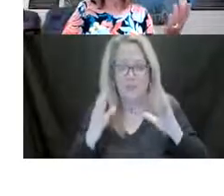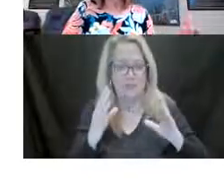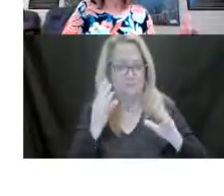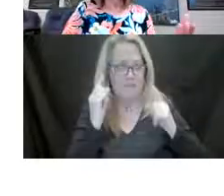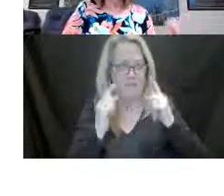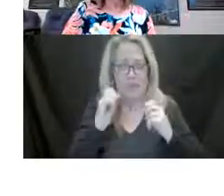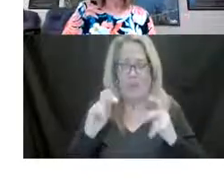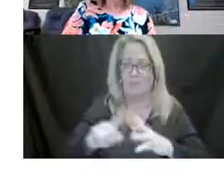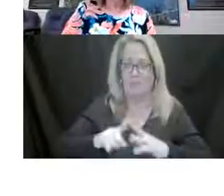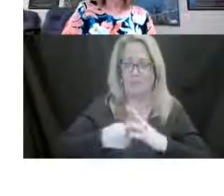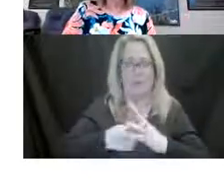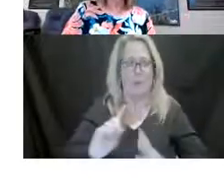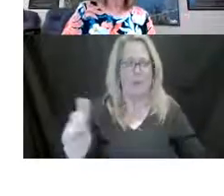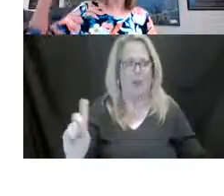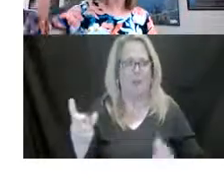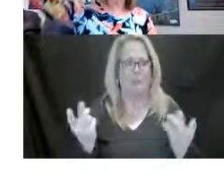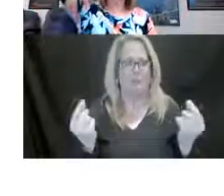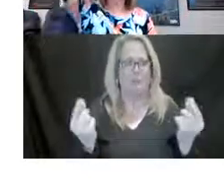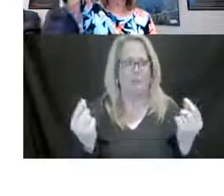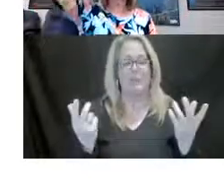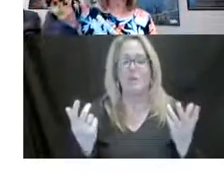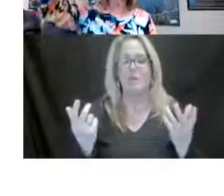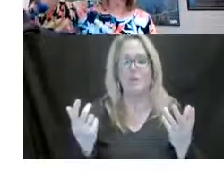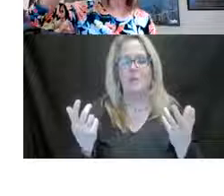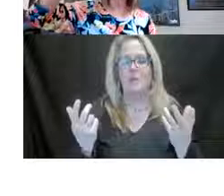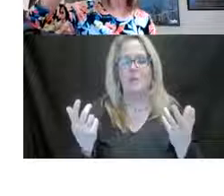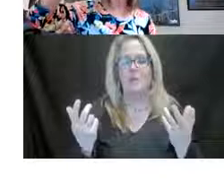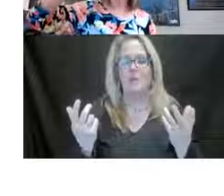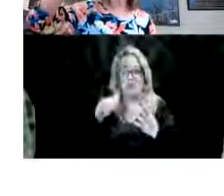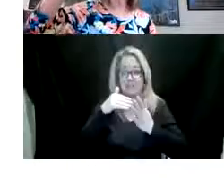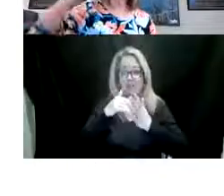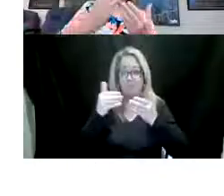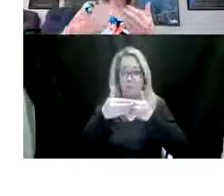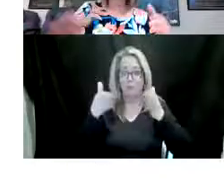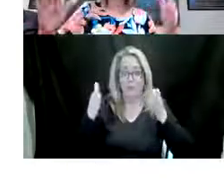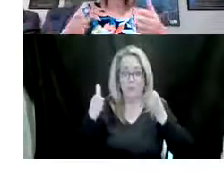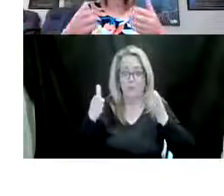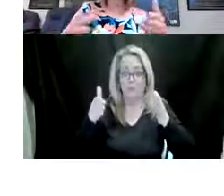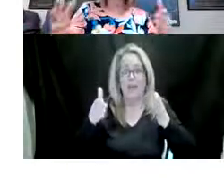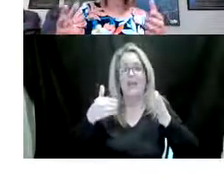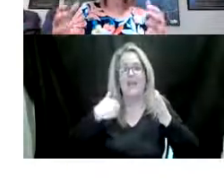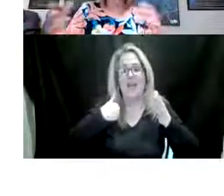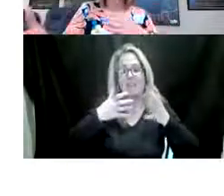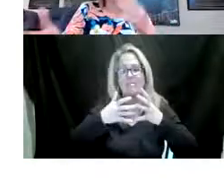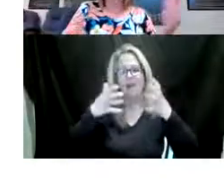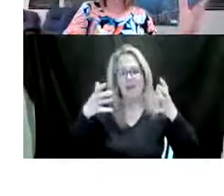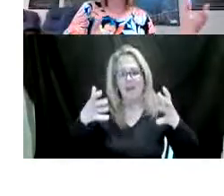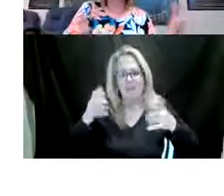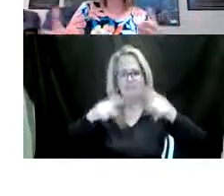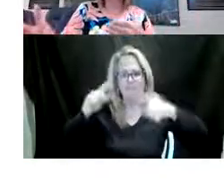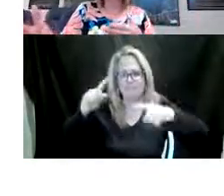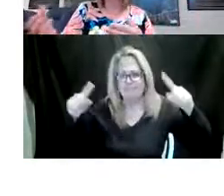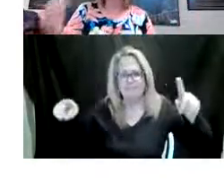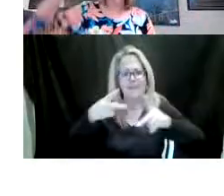do we start here? And so they actually had in the center of their room, because they had a lot of various types